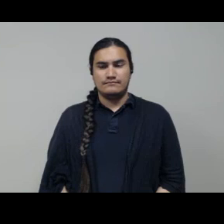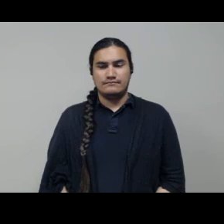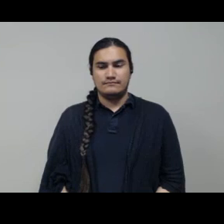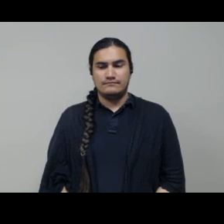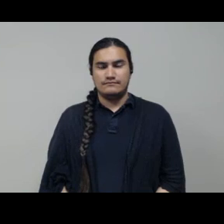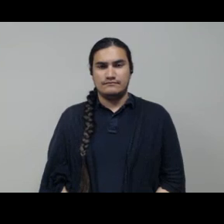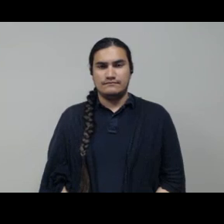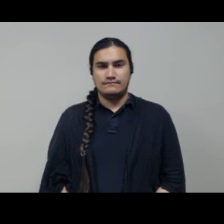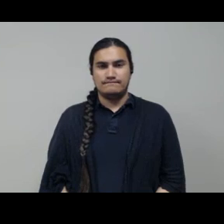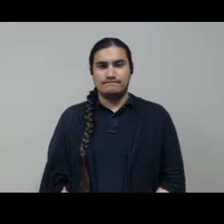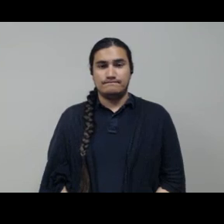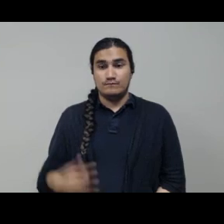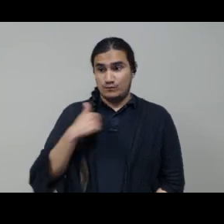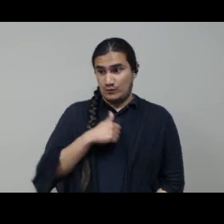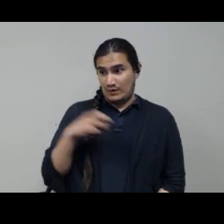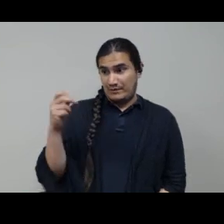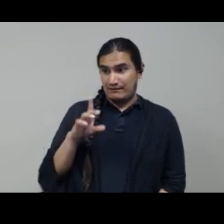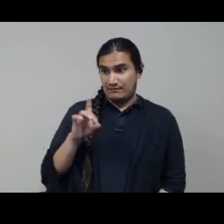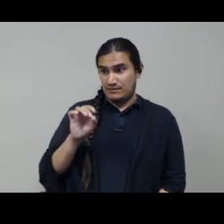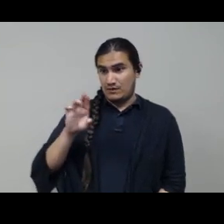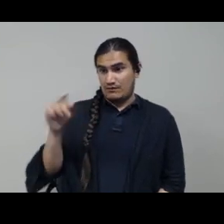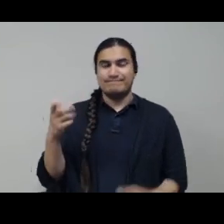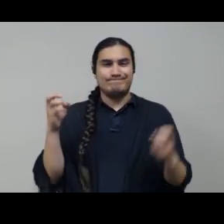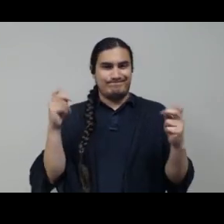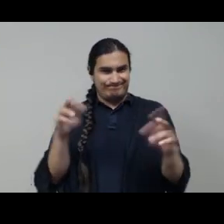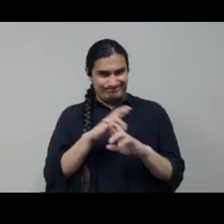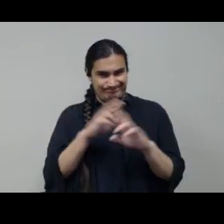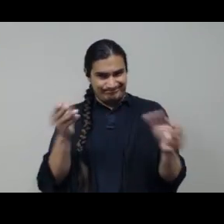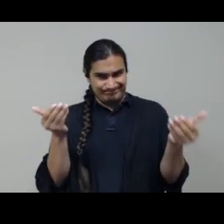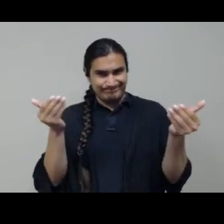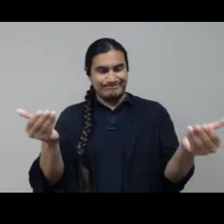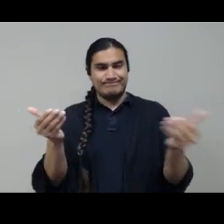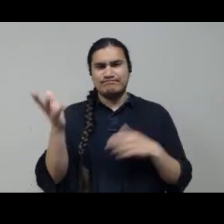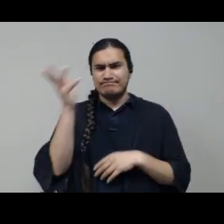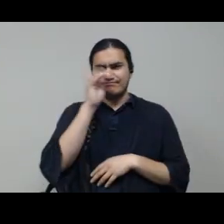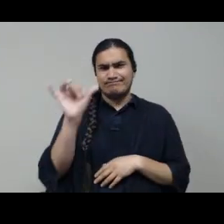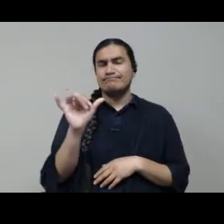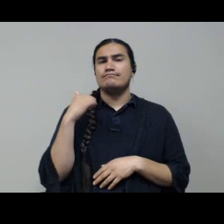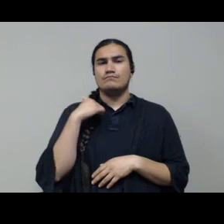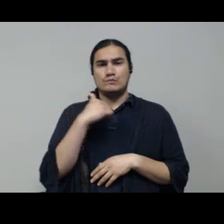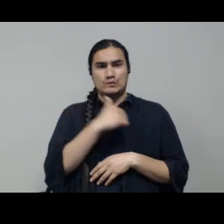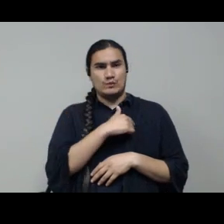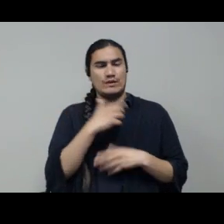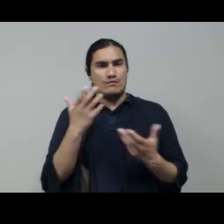We're back, Doug? Okay, we're ready to go. Looks like we are on item number